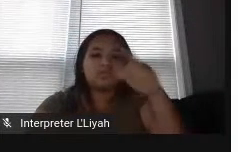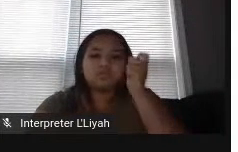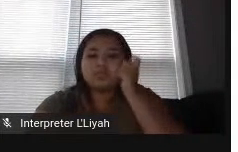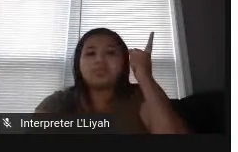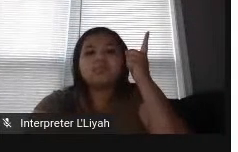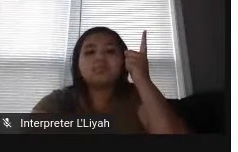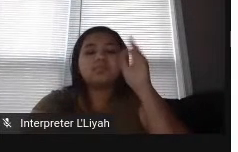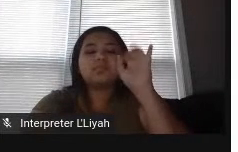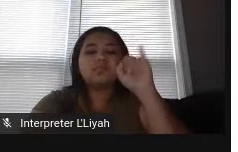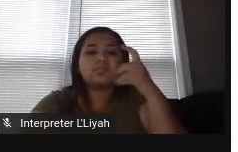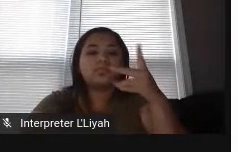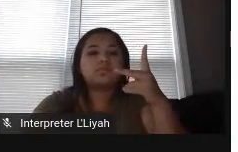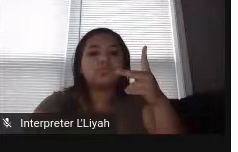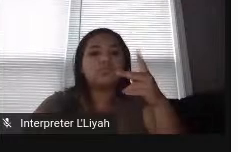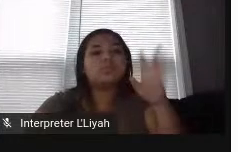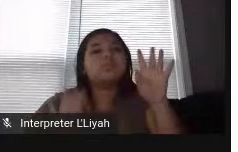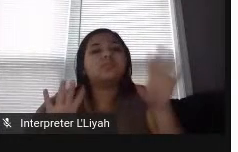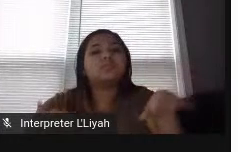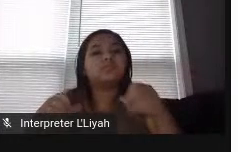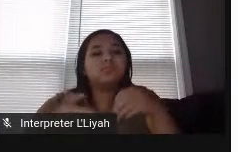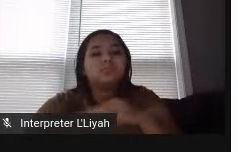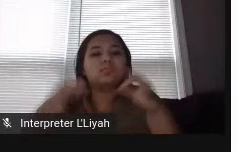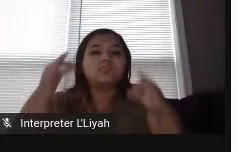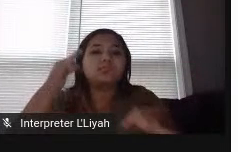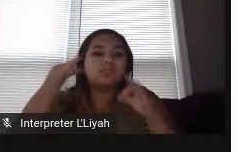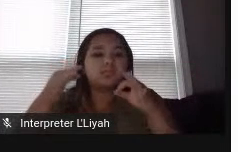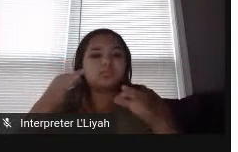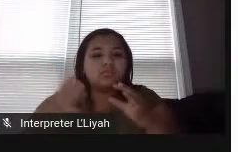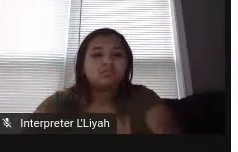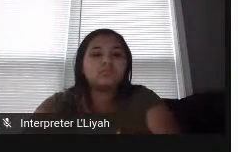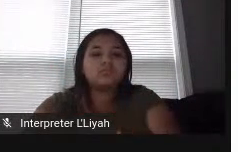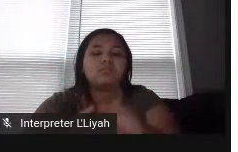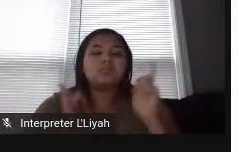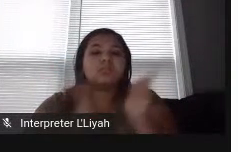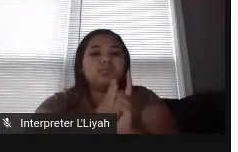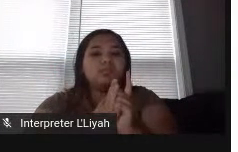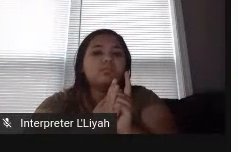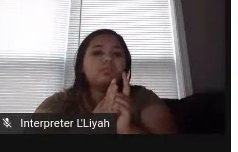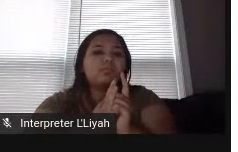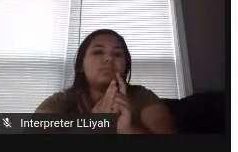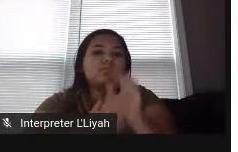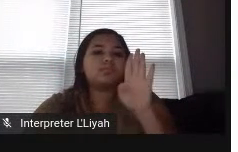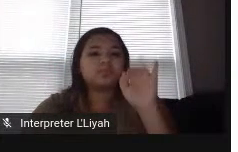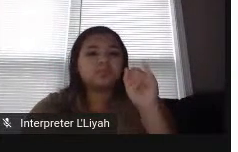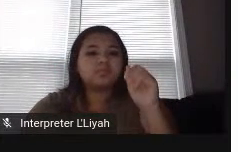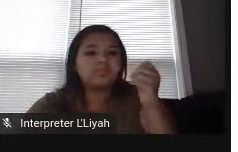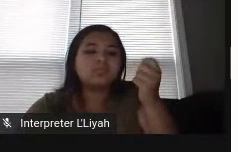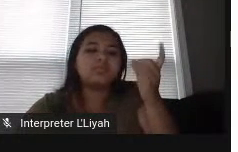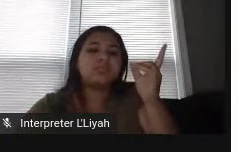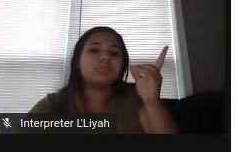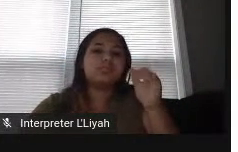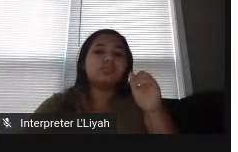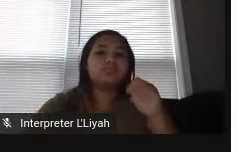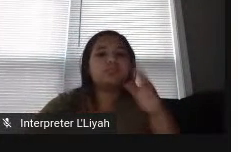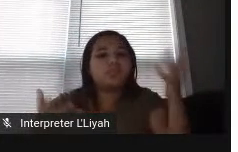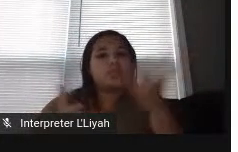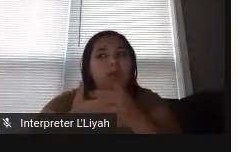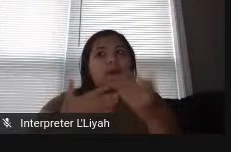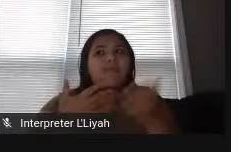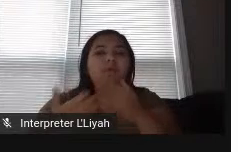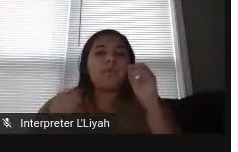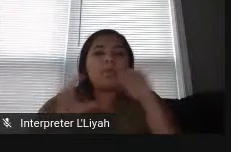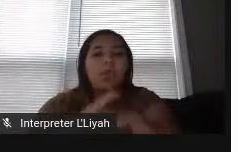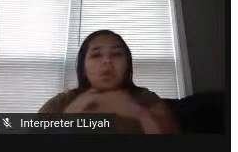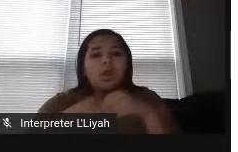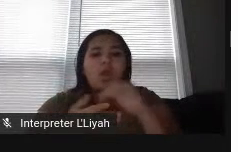an IEP, you can take it into a court. It is legally binding. Whatever they put in that